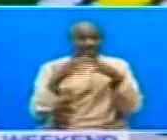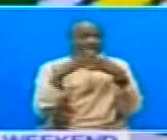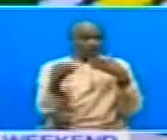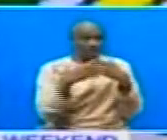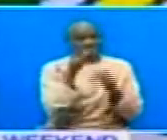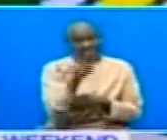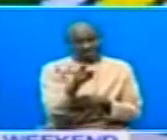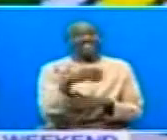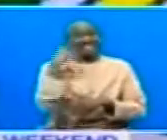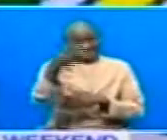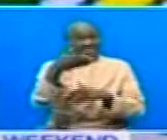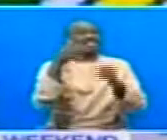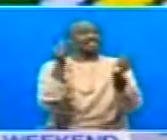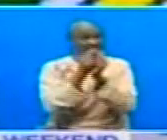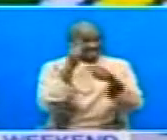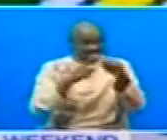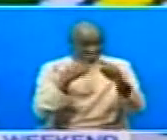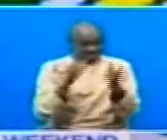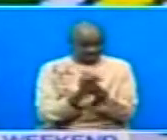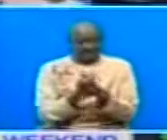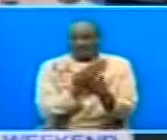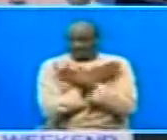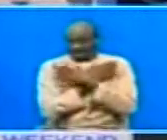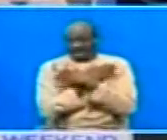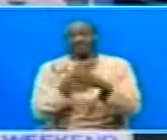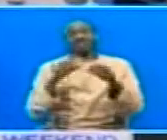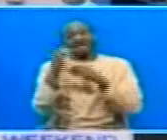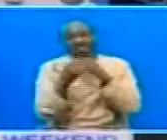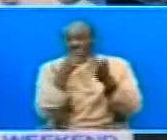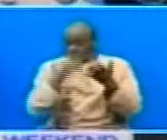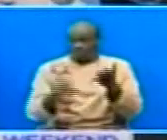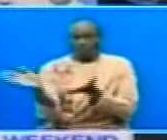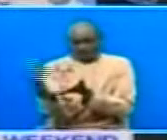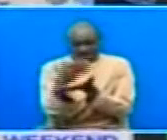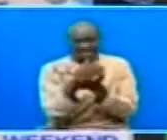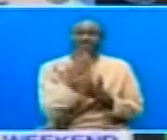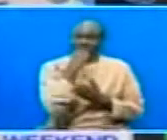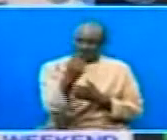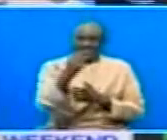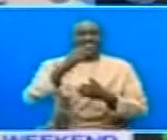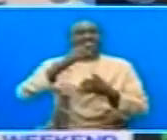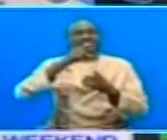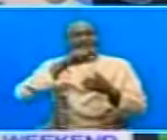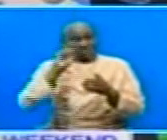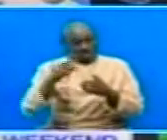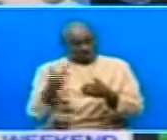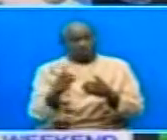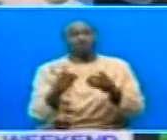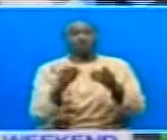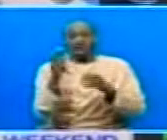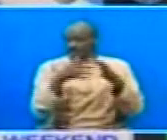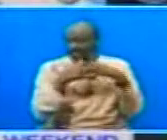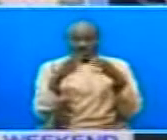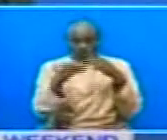$100 billion in the next 10 years. Partner states have been tasked with mobilizing $500 million within 3 years